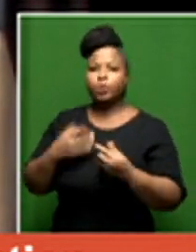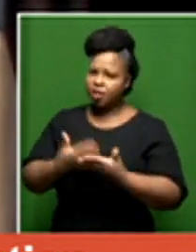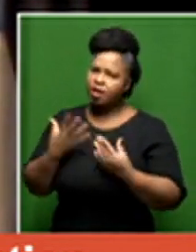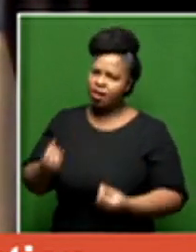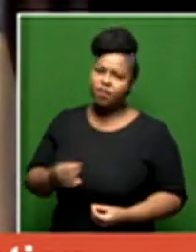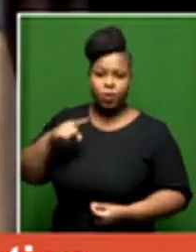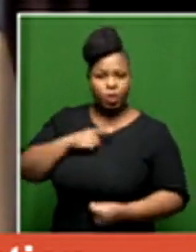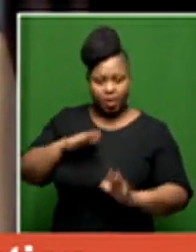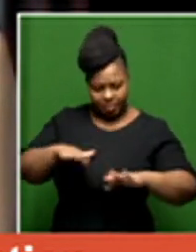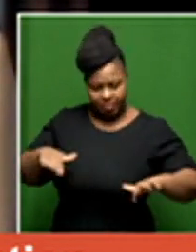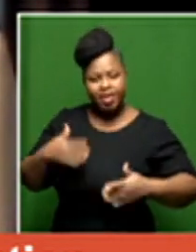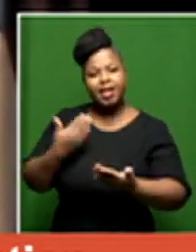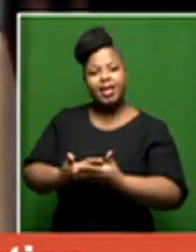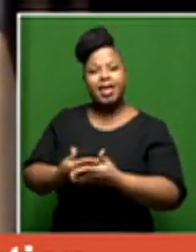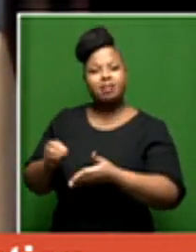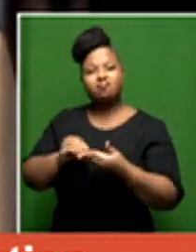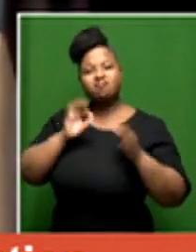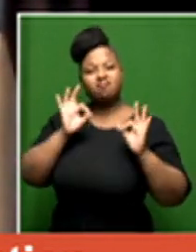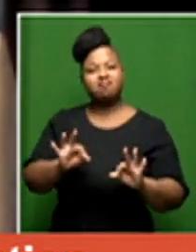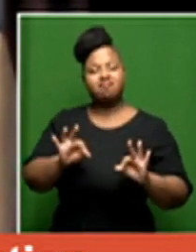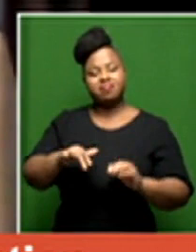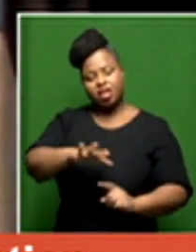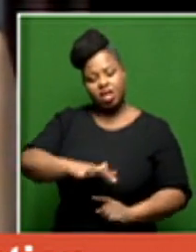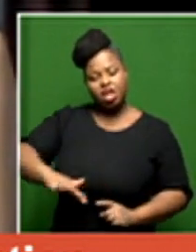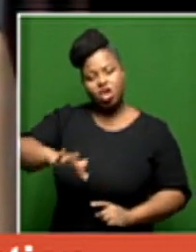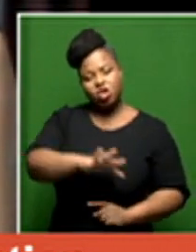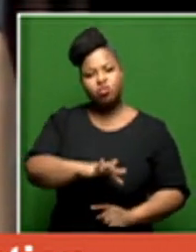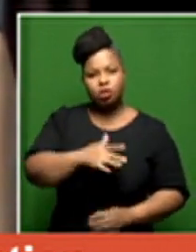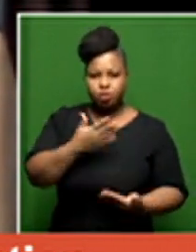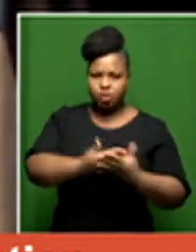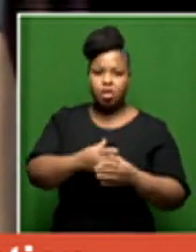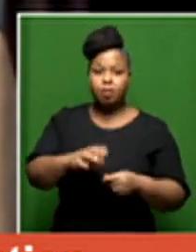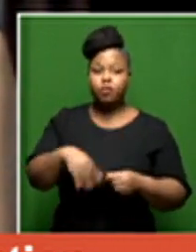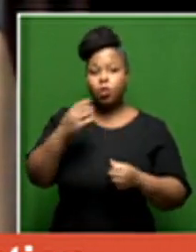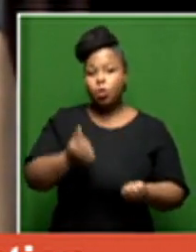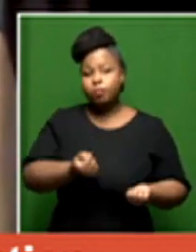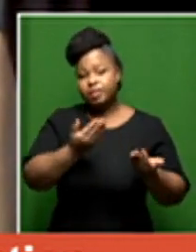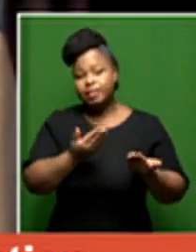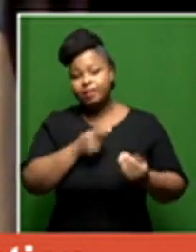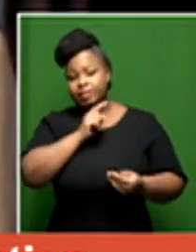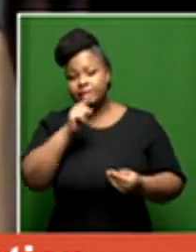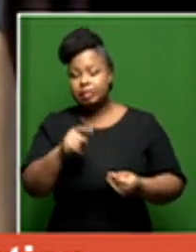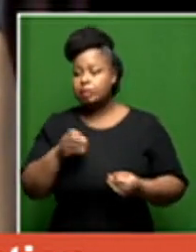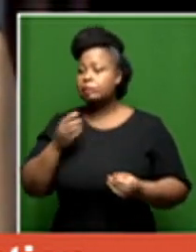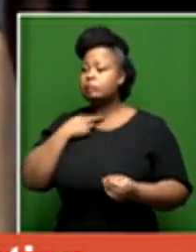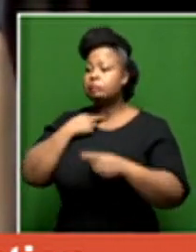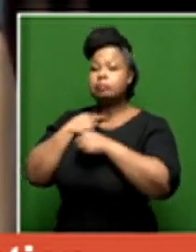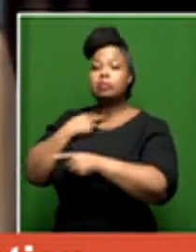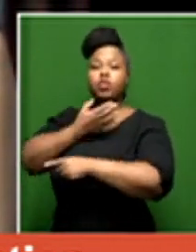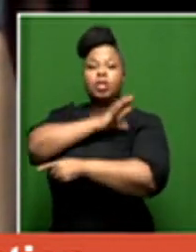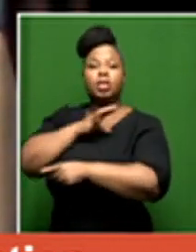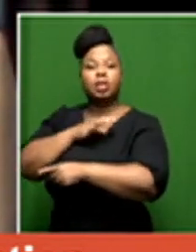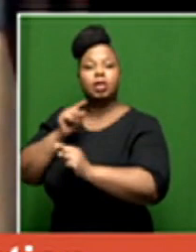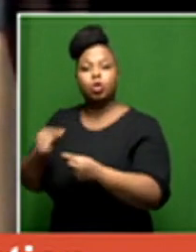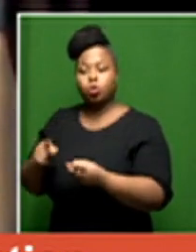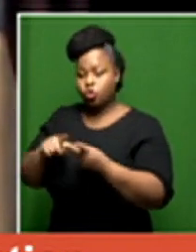that children are being brought to the facilities or to the outreach services if they cannot go to the facilities or